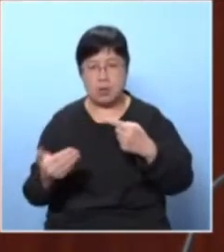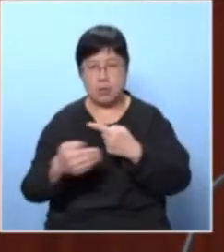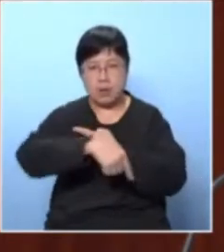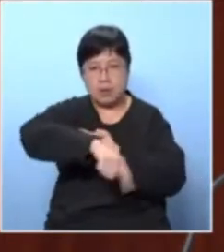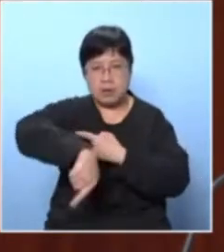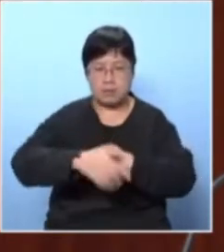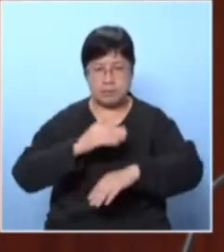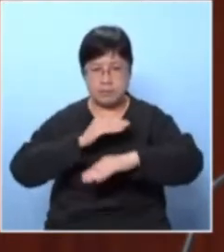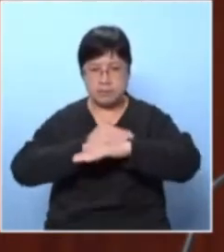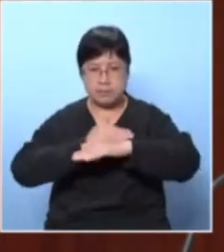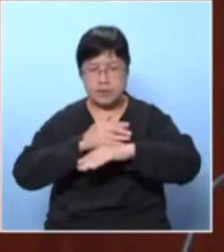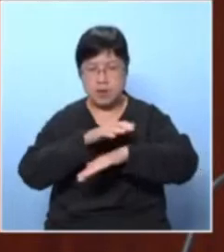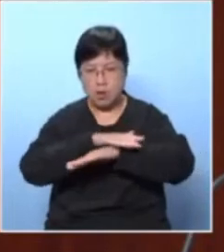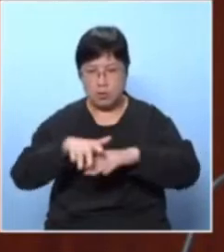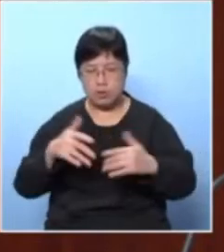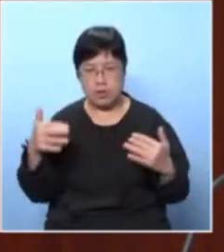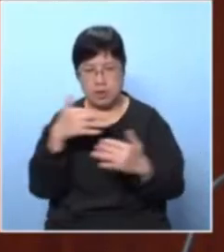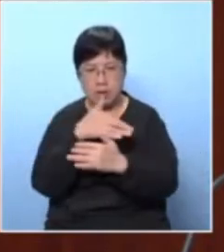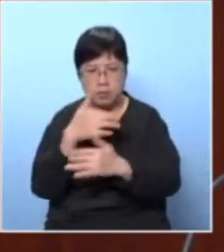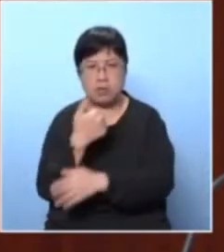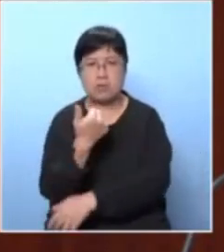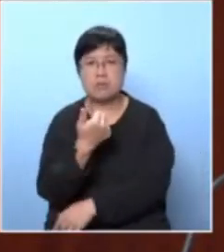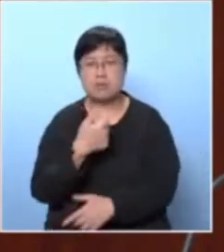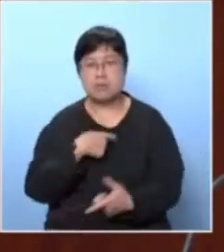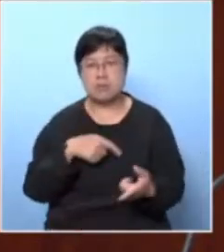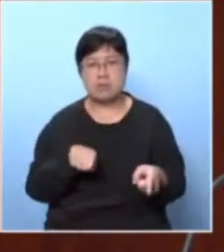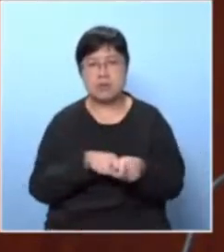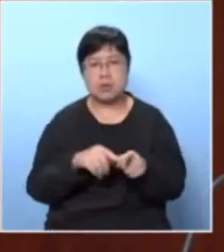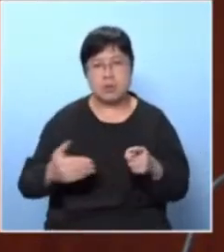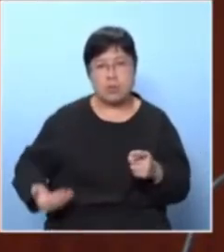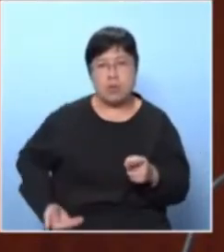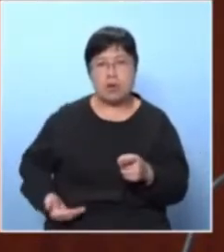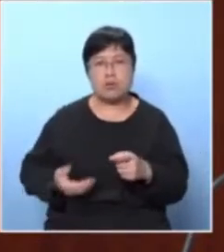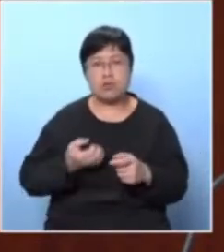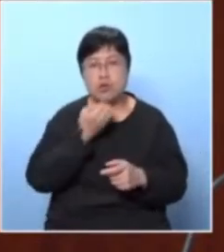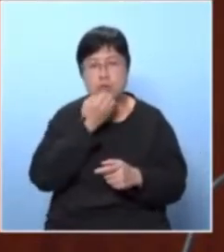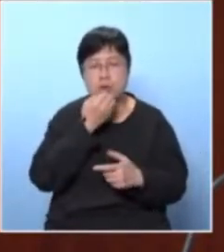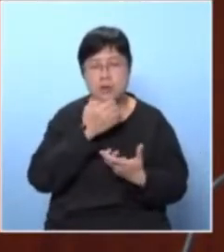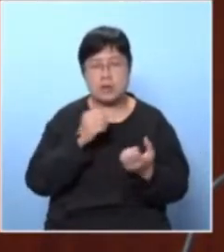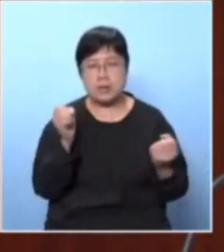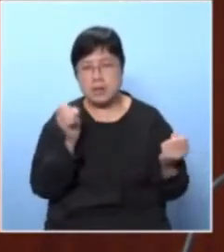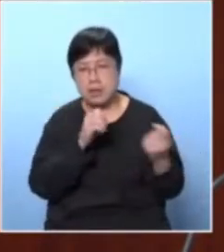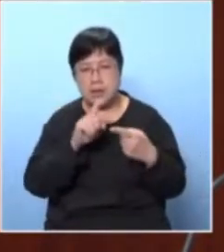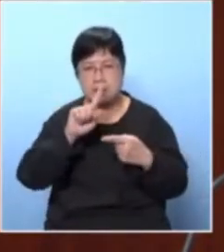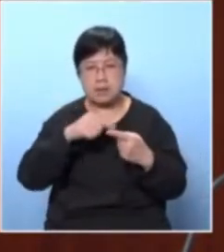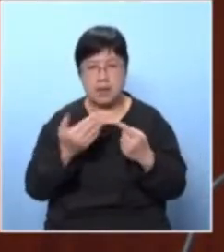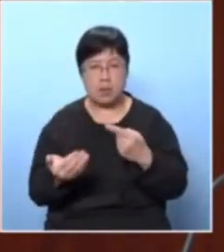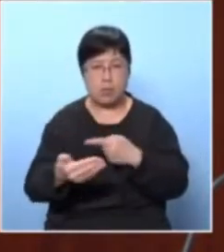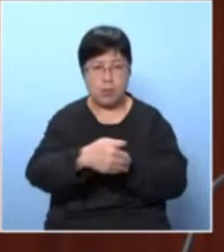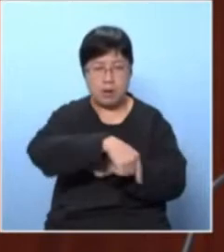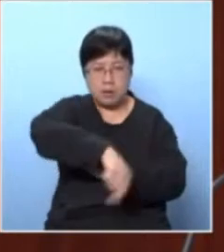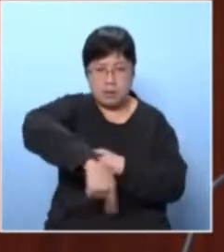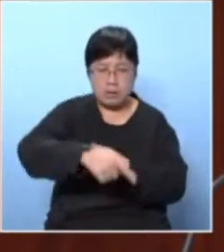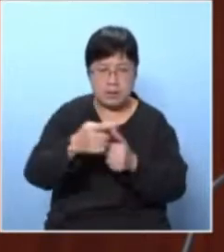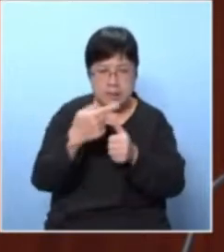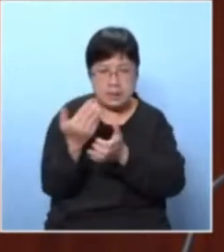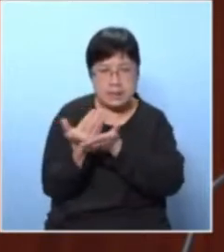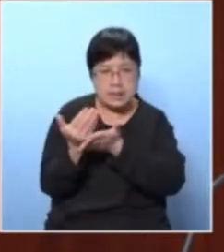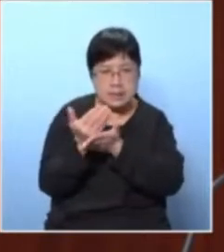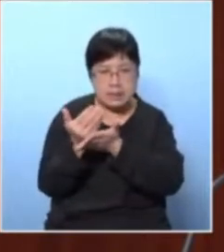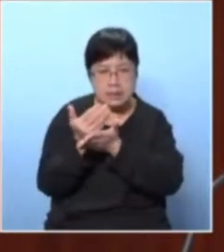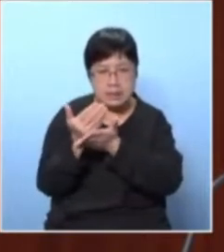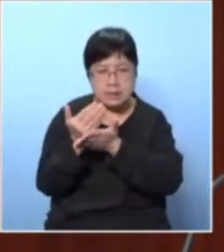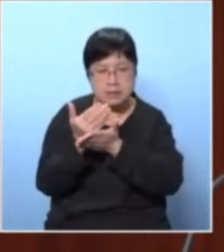GBA. We are liaising with the Guangdong province to adopt an early and pilot implementation approach in the GBA